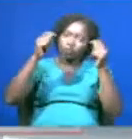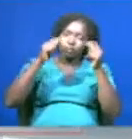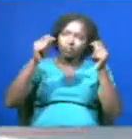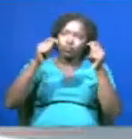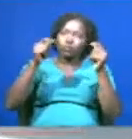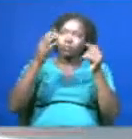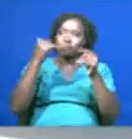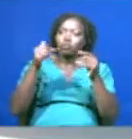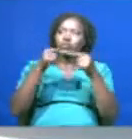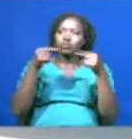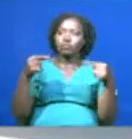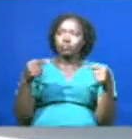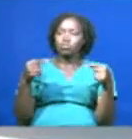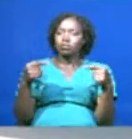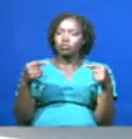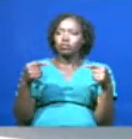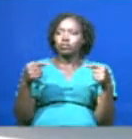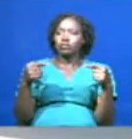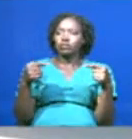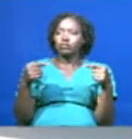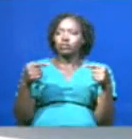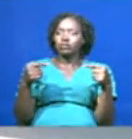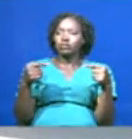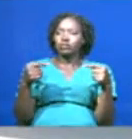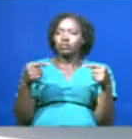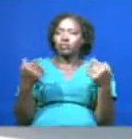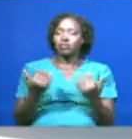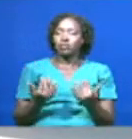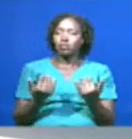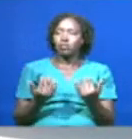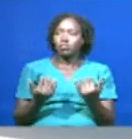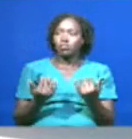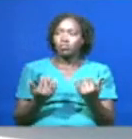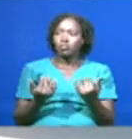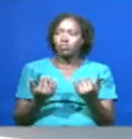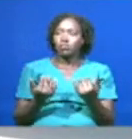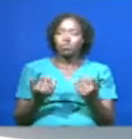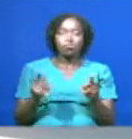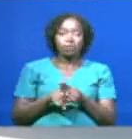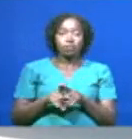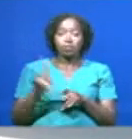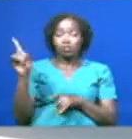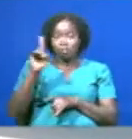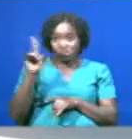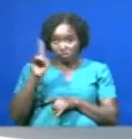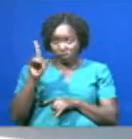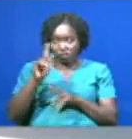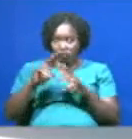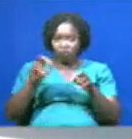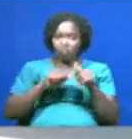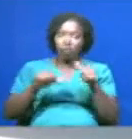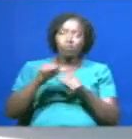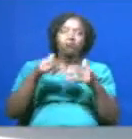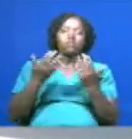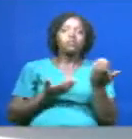opposition. And now we want still to go back to the Nairobi CBD just to check around how